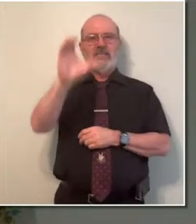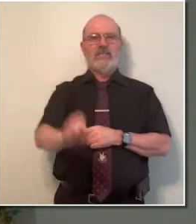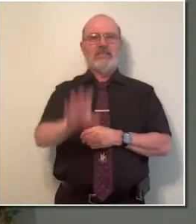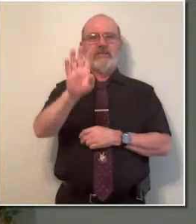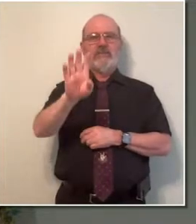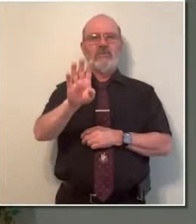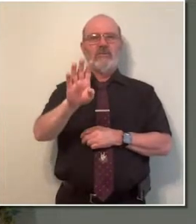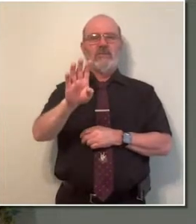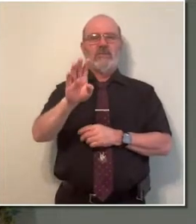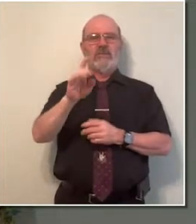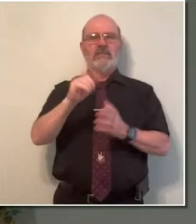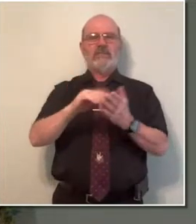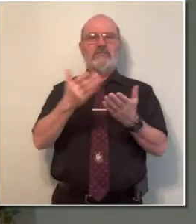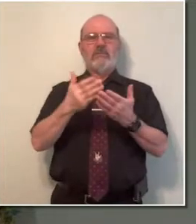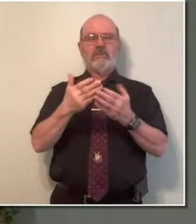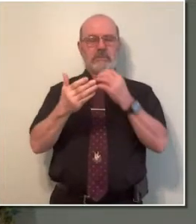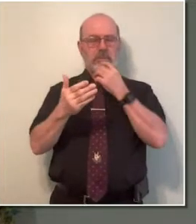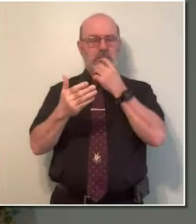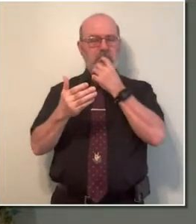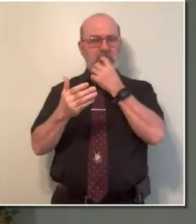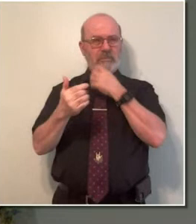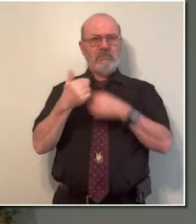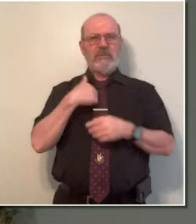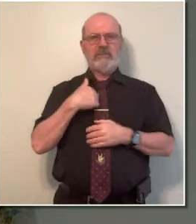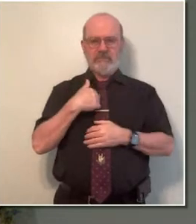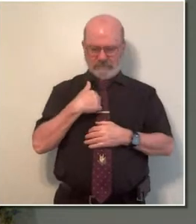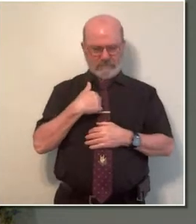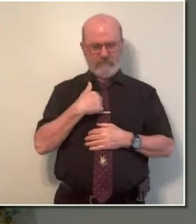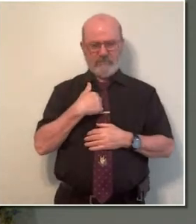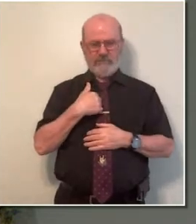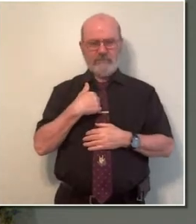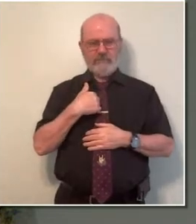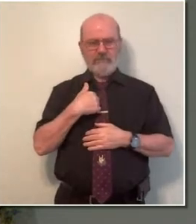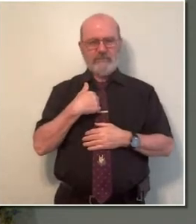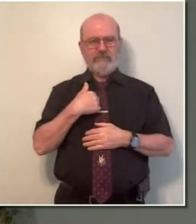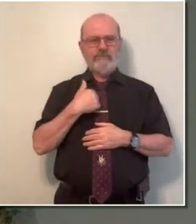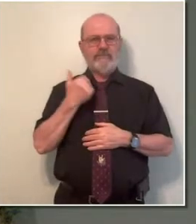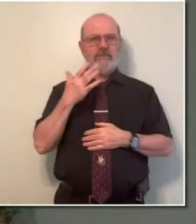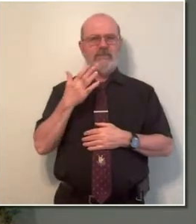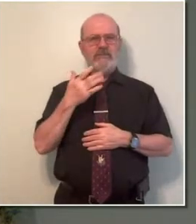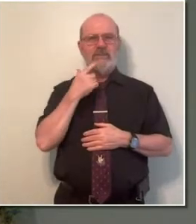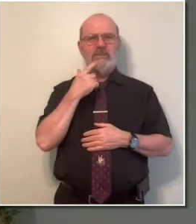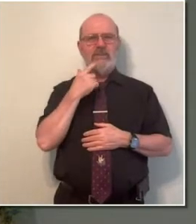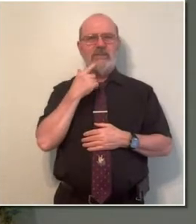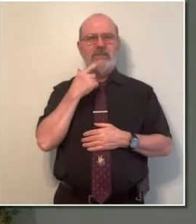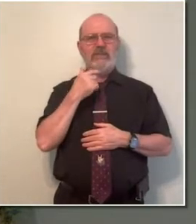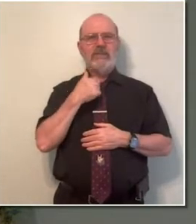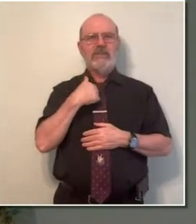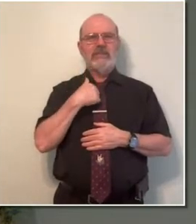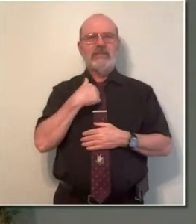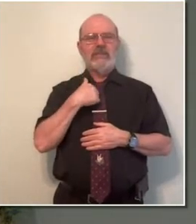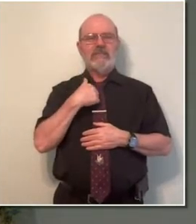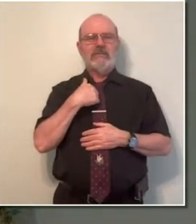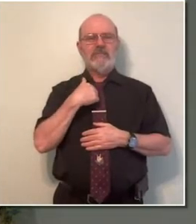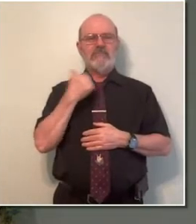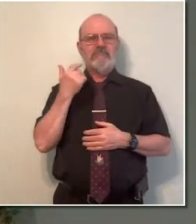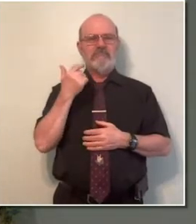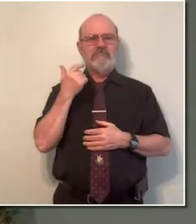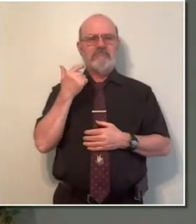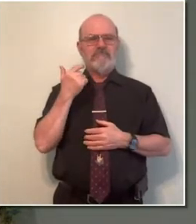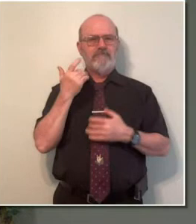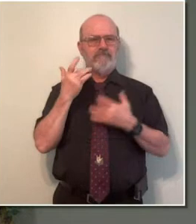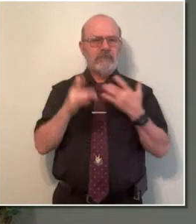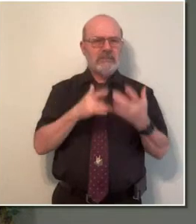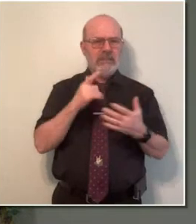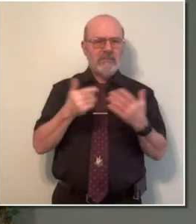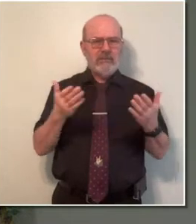book has me in a bit of, I don't know what to say. I'm just in a tizzy of things that